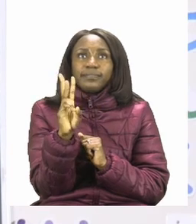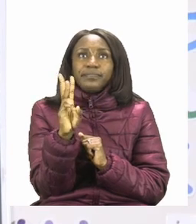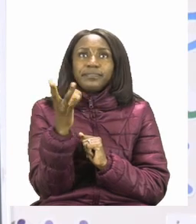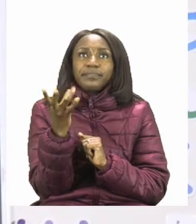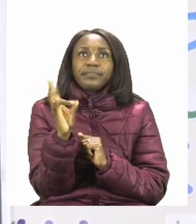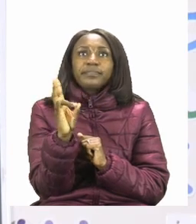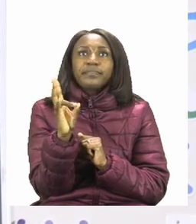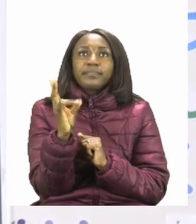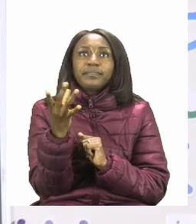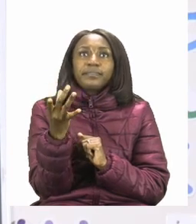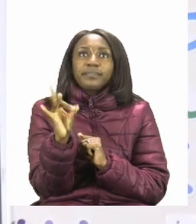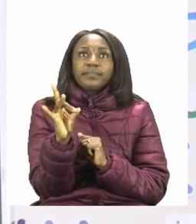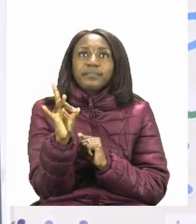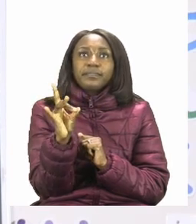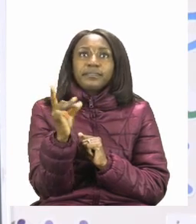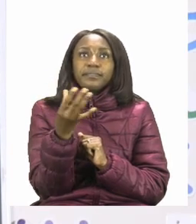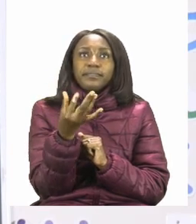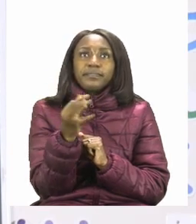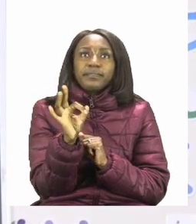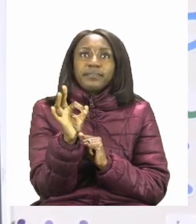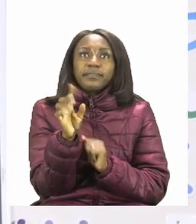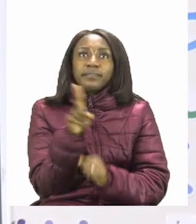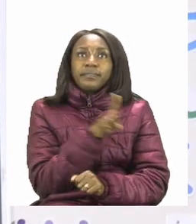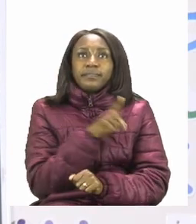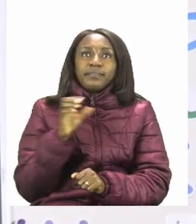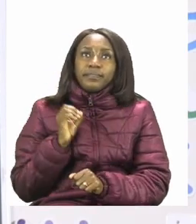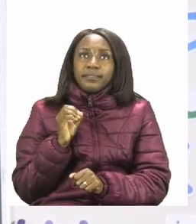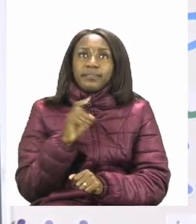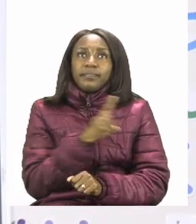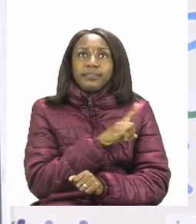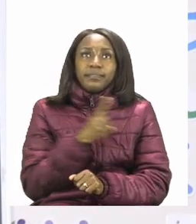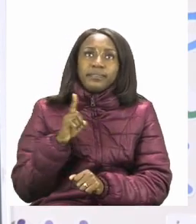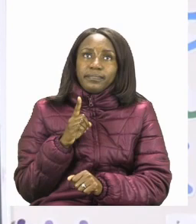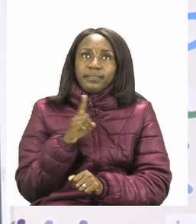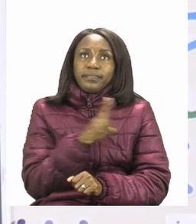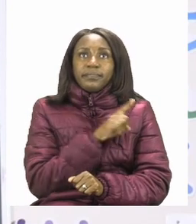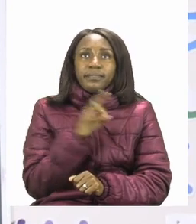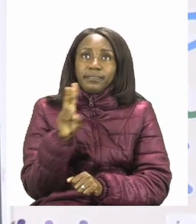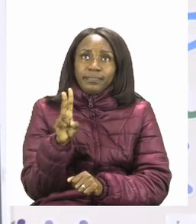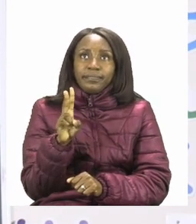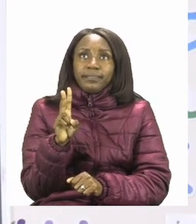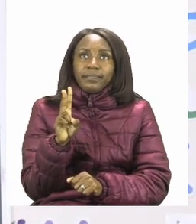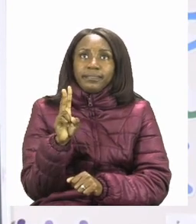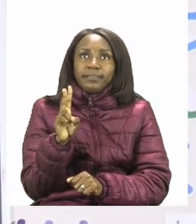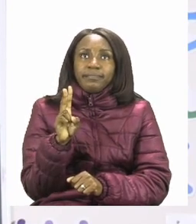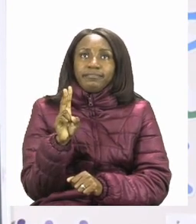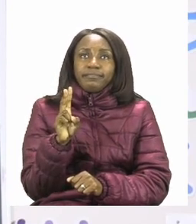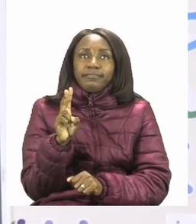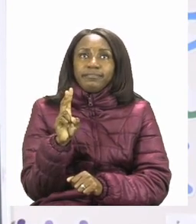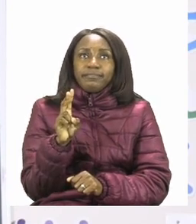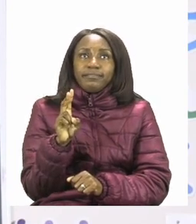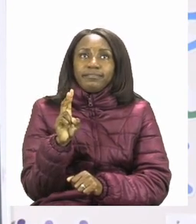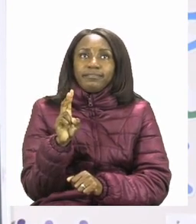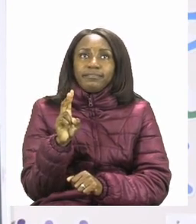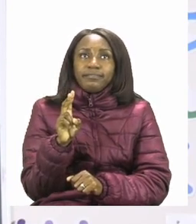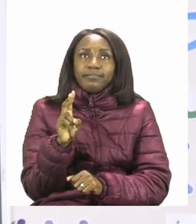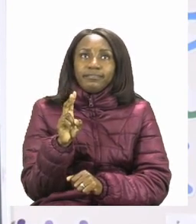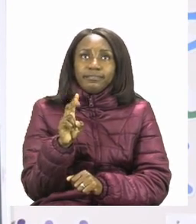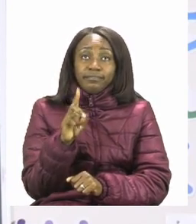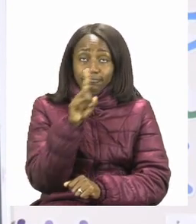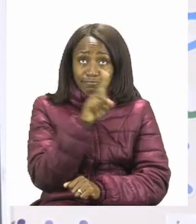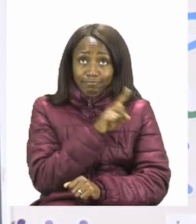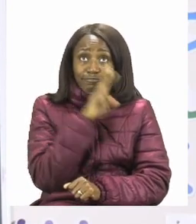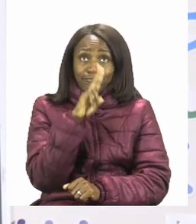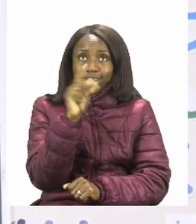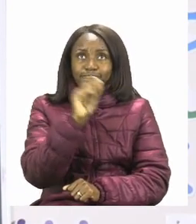6, 7, 8, 9, 10, 11, 12. We have